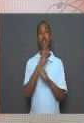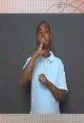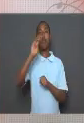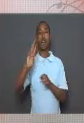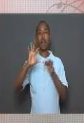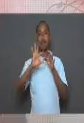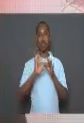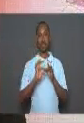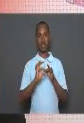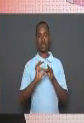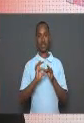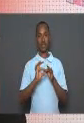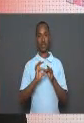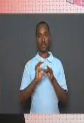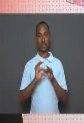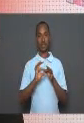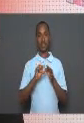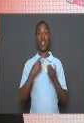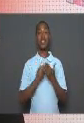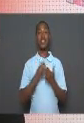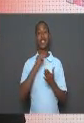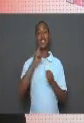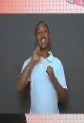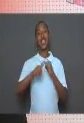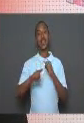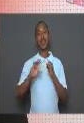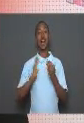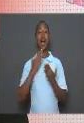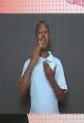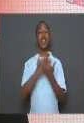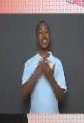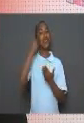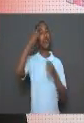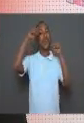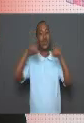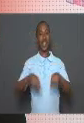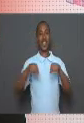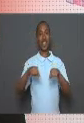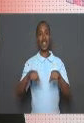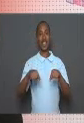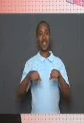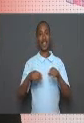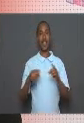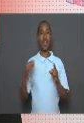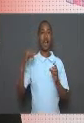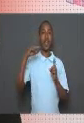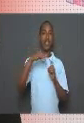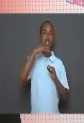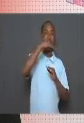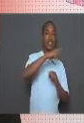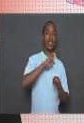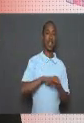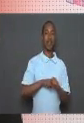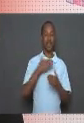covalent bonds. This brings us to the end of our lesson today. Until next